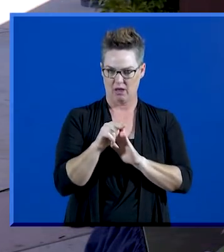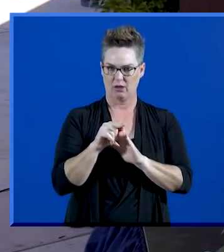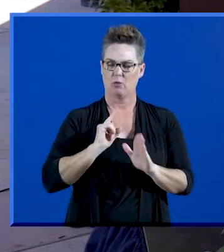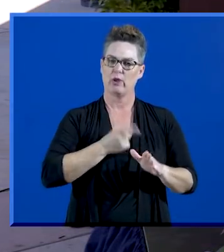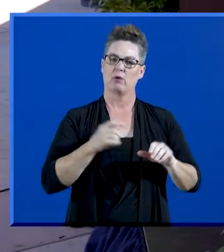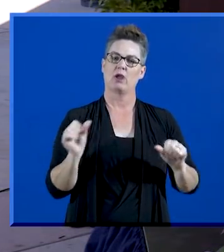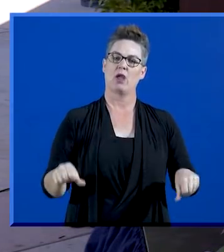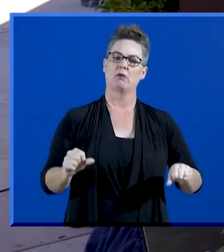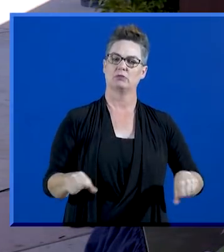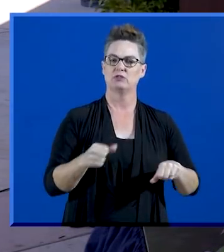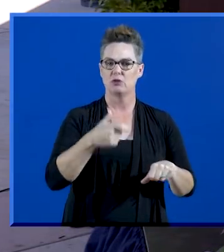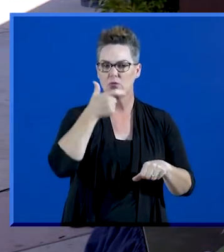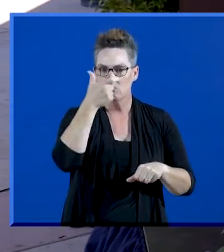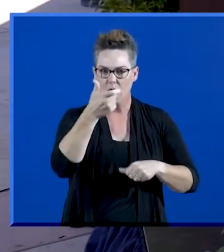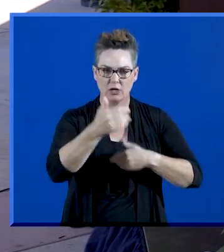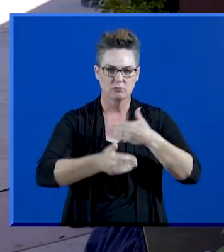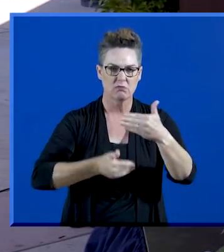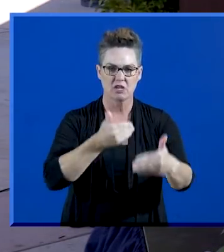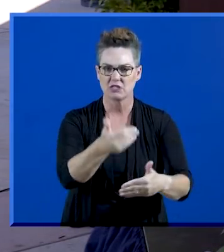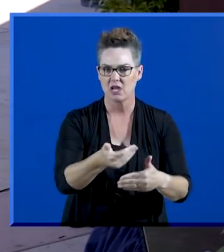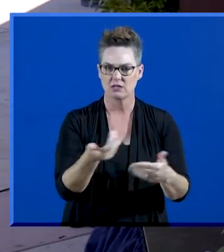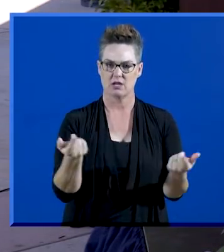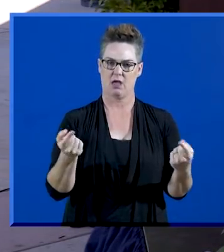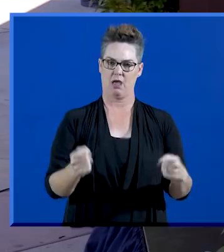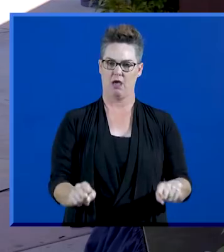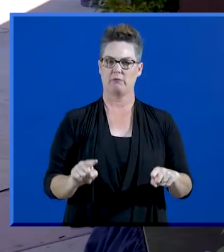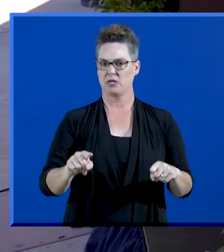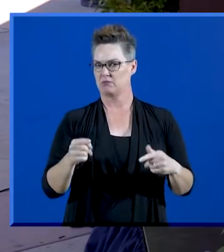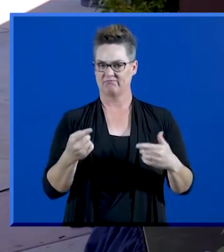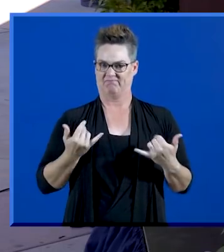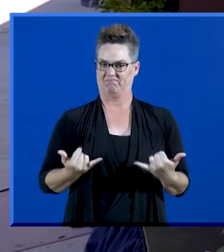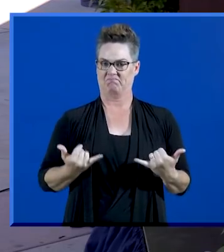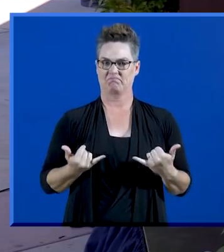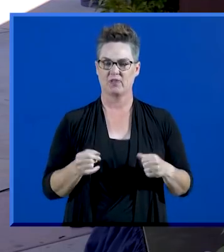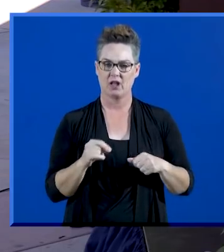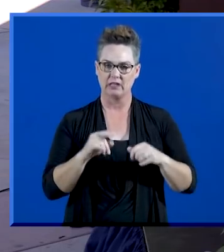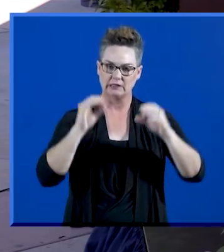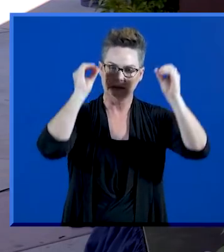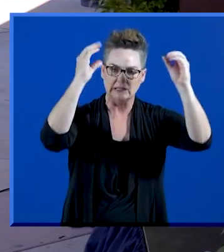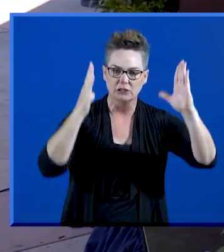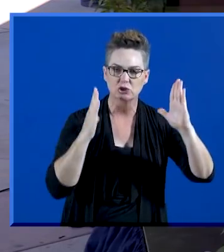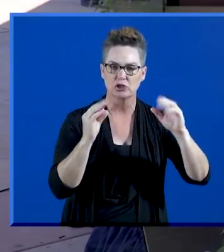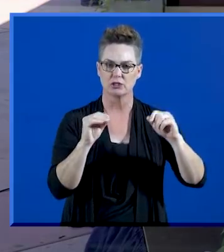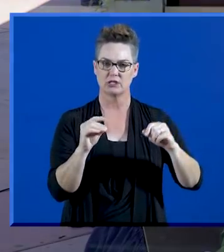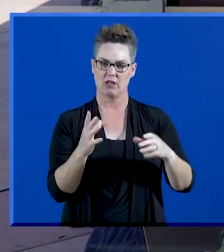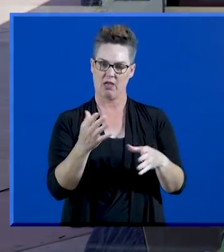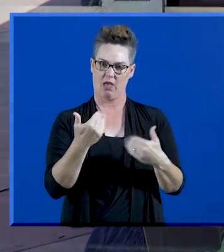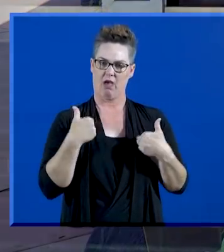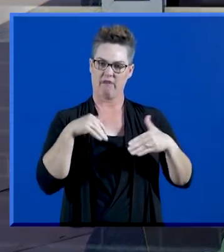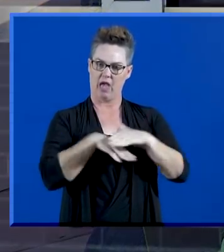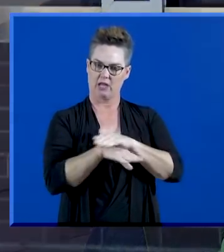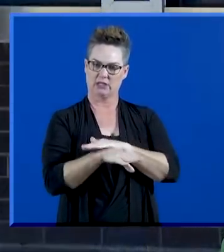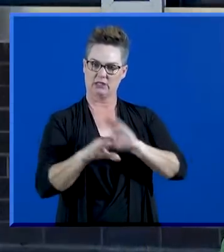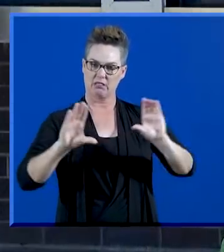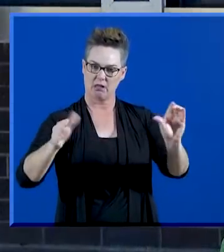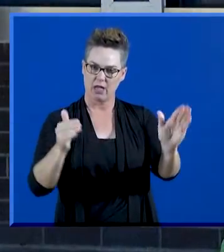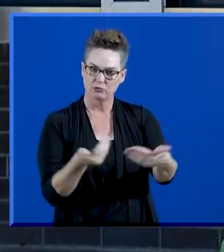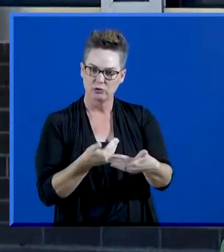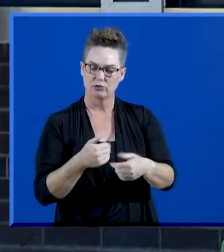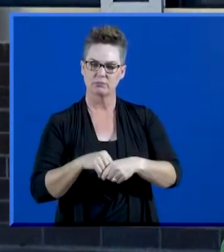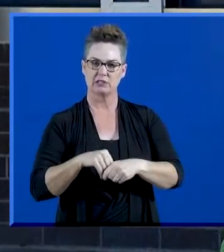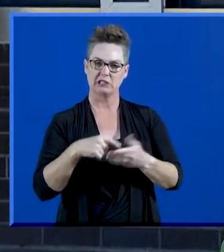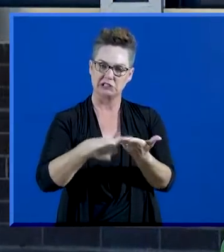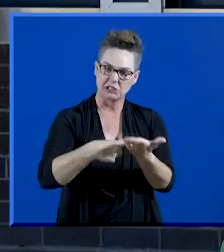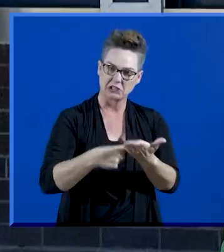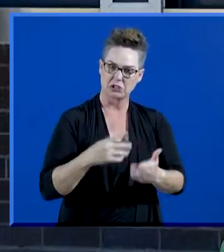in 8th grade, we were able to watch those processes firsthand as our teachers and educators gained access within